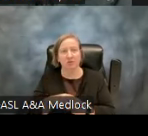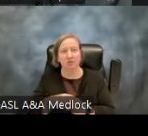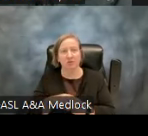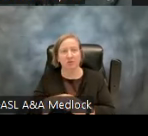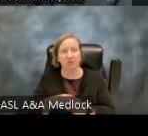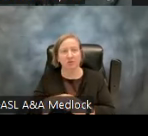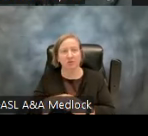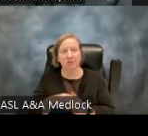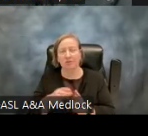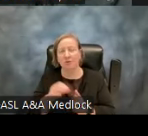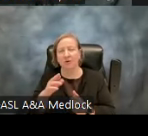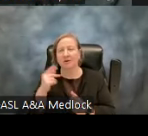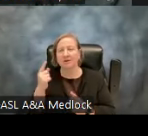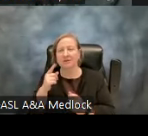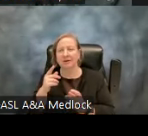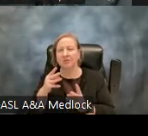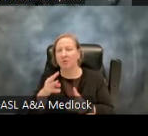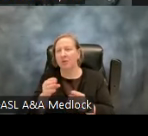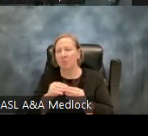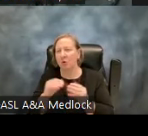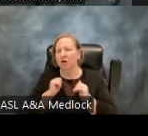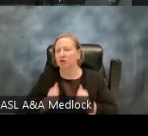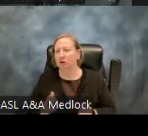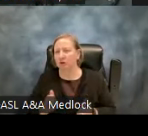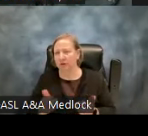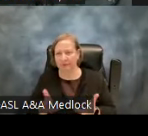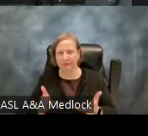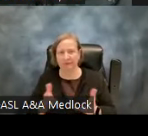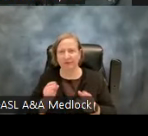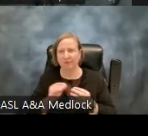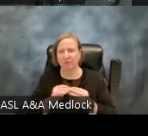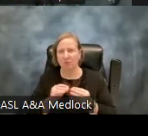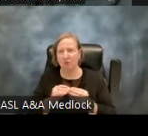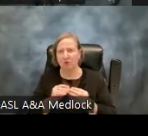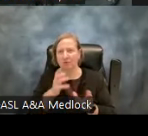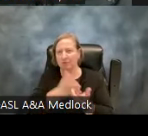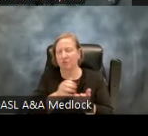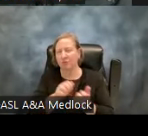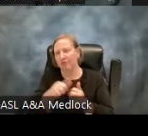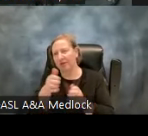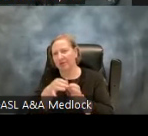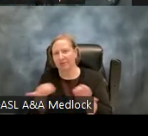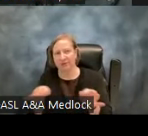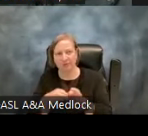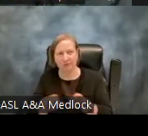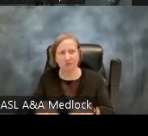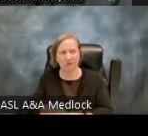of being more sort of more in tune with the rest of the language.